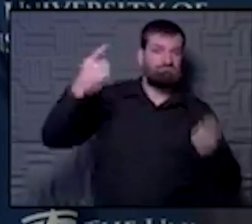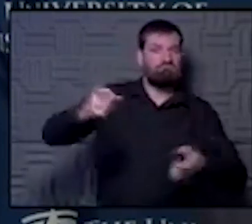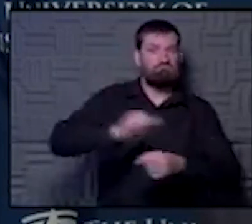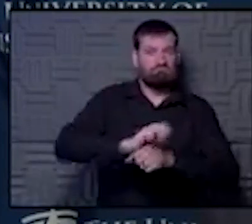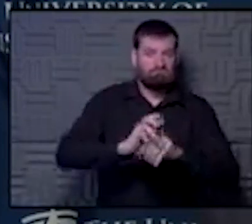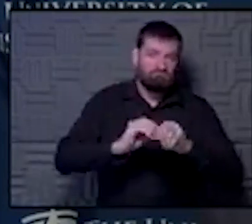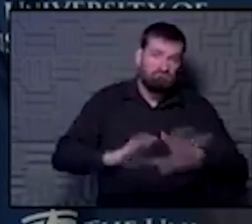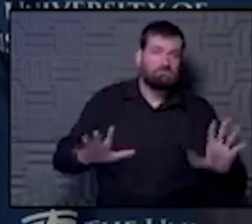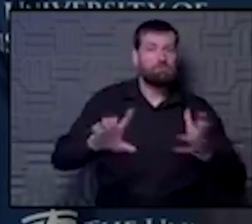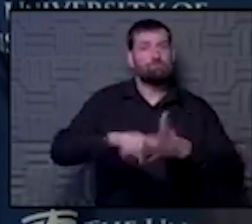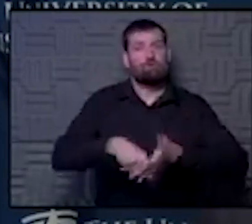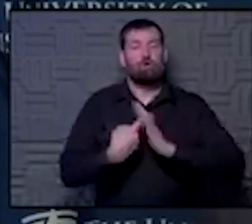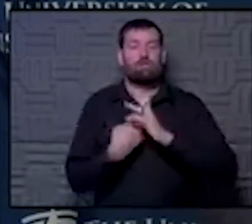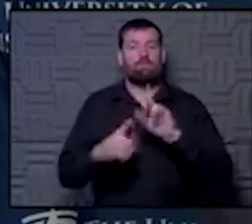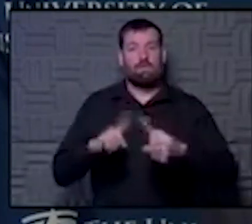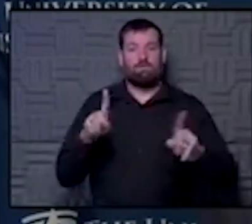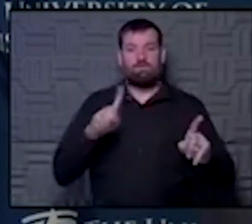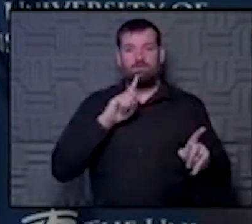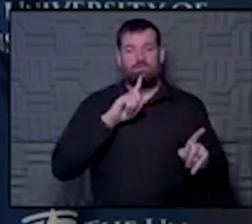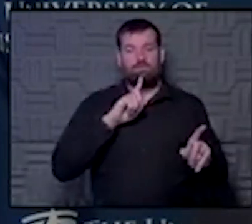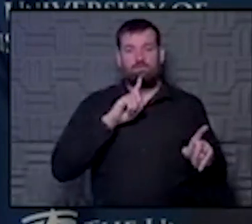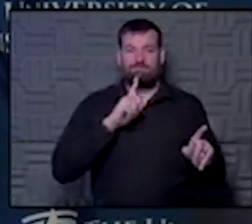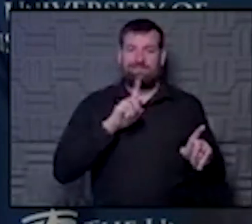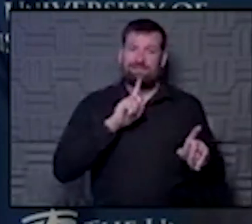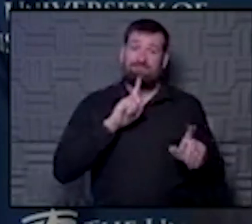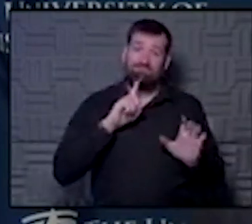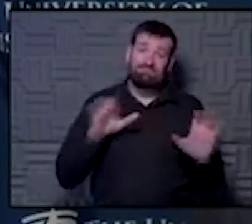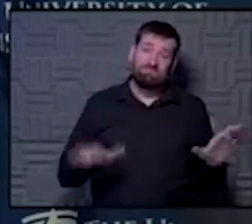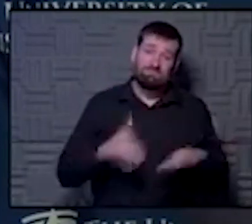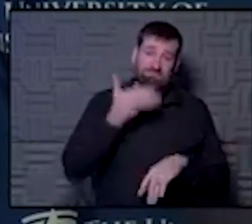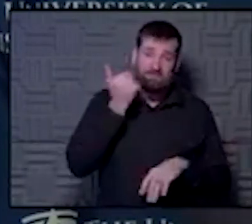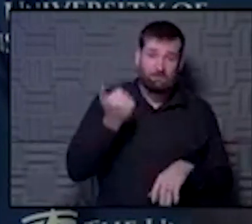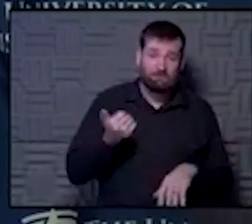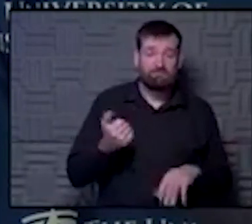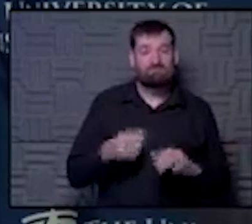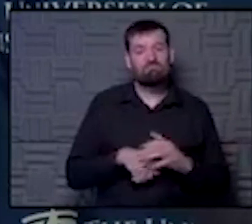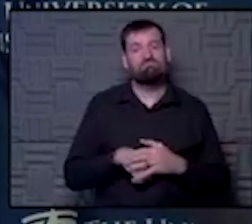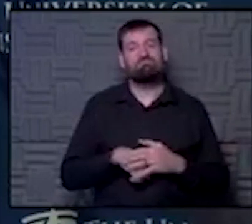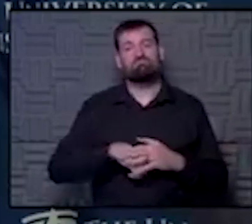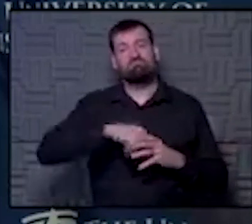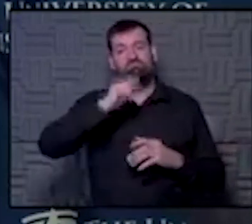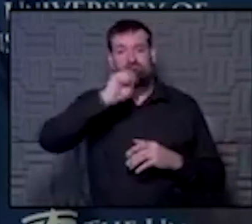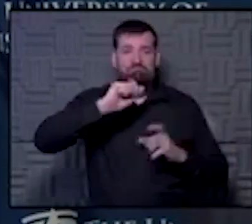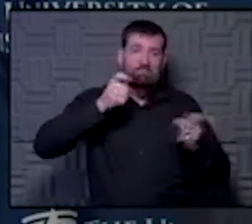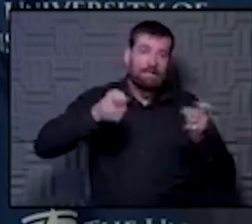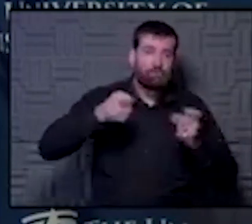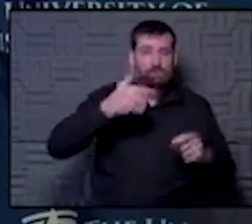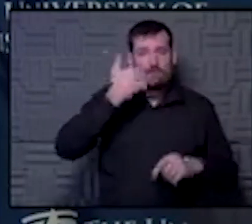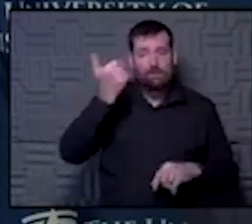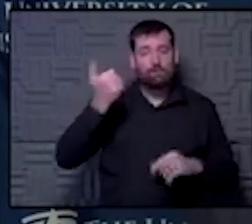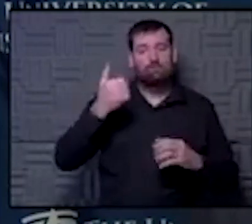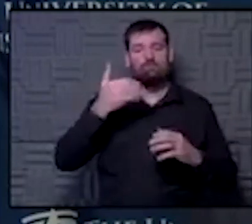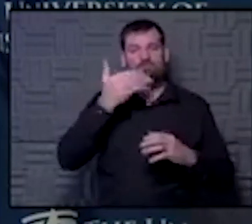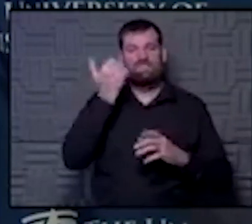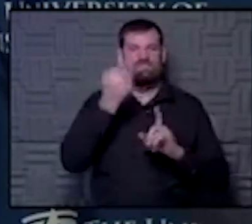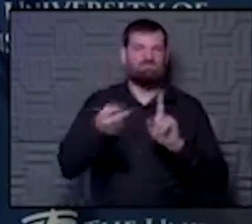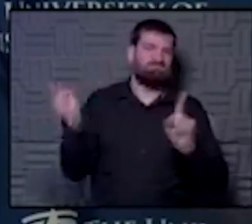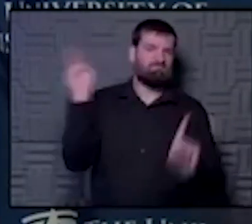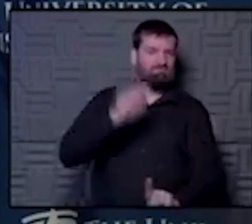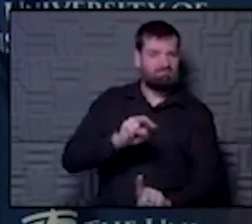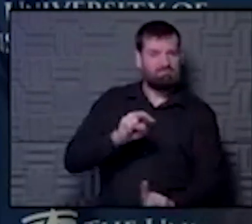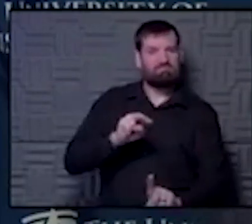started. But we're really doing better right now. We're managing things better. We have a better perspective,